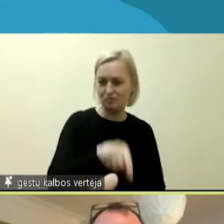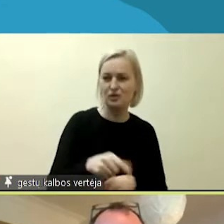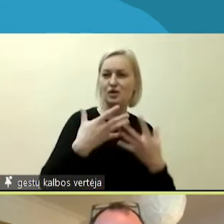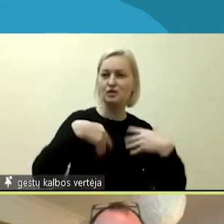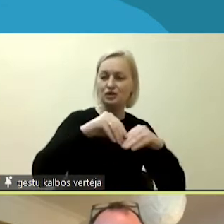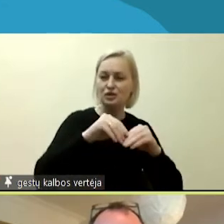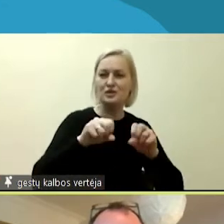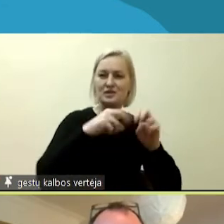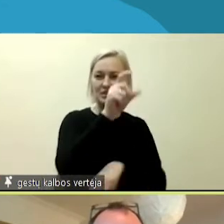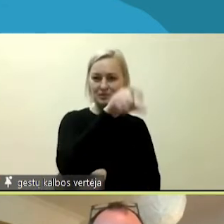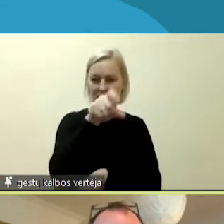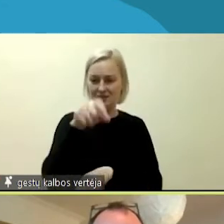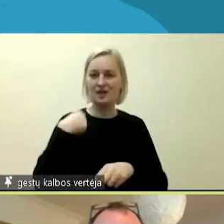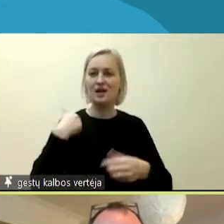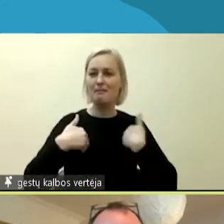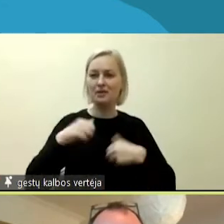discussion. And